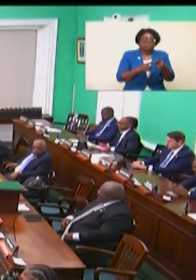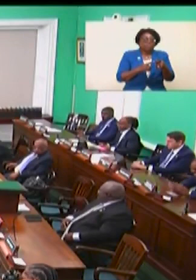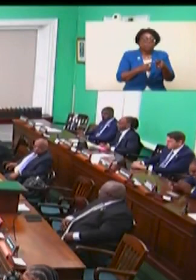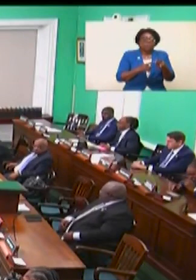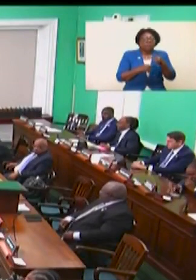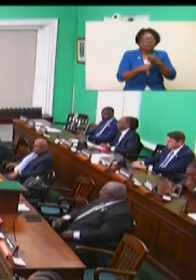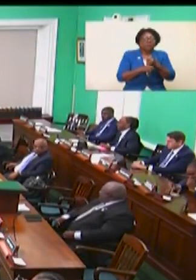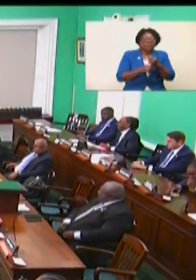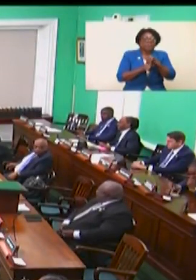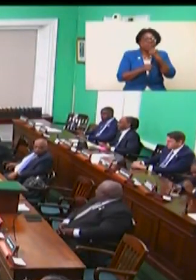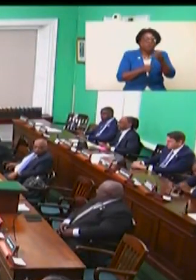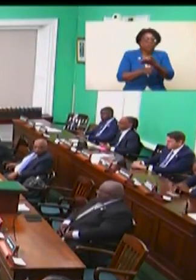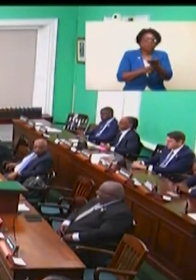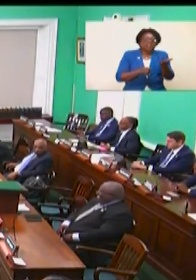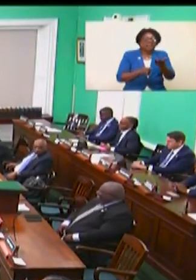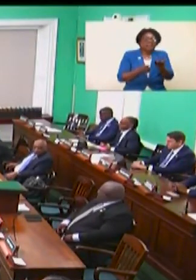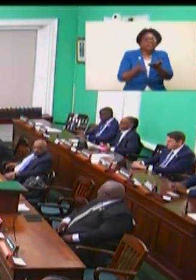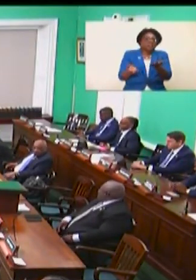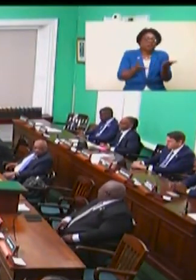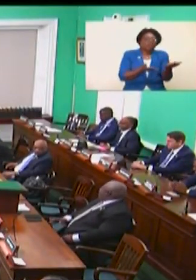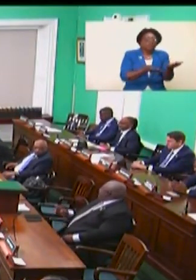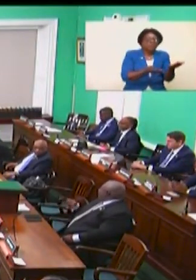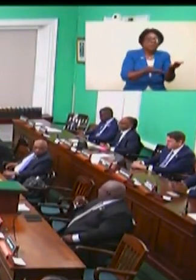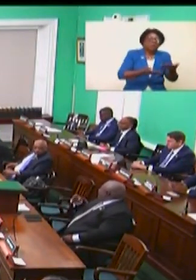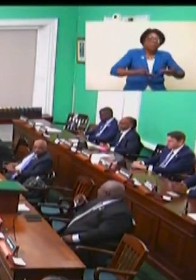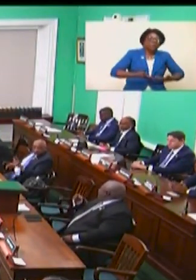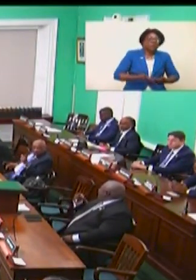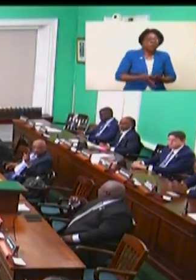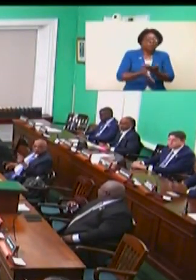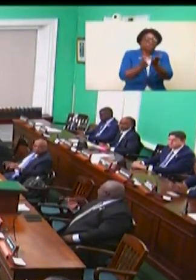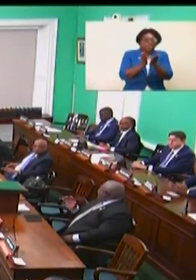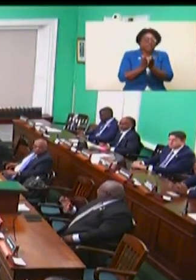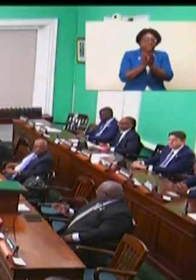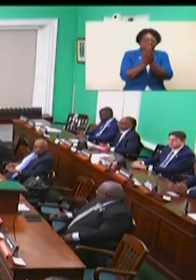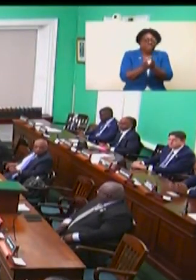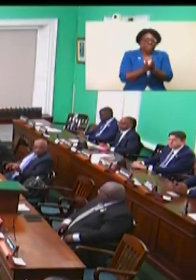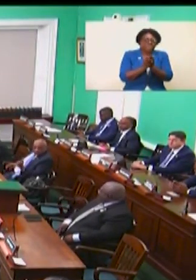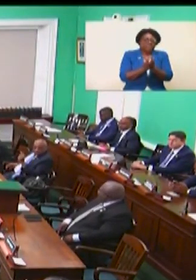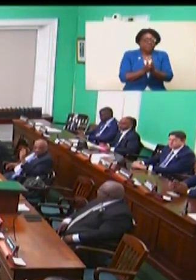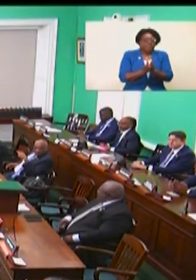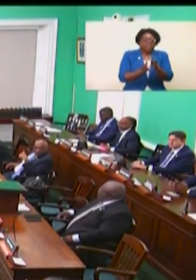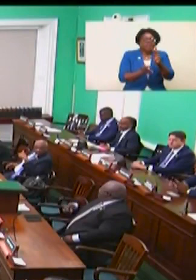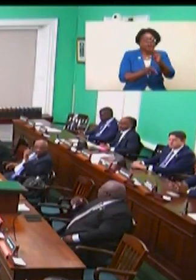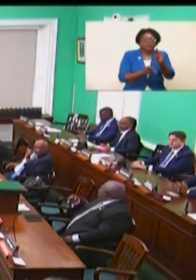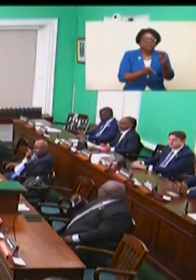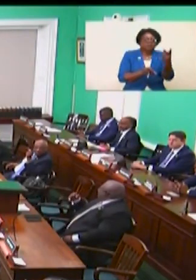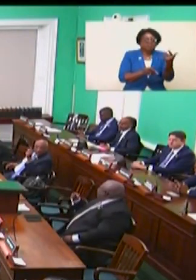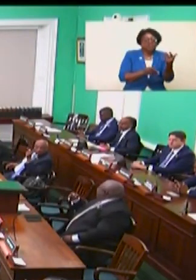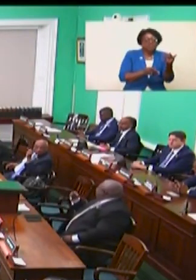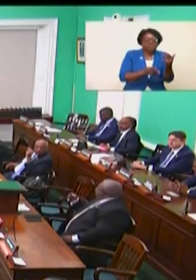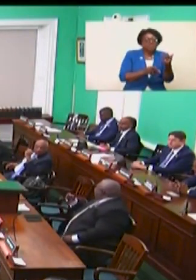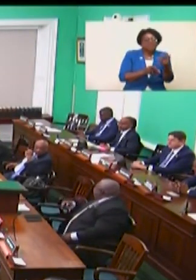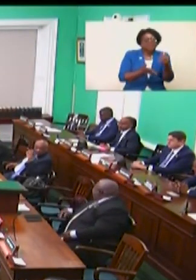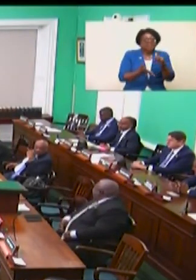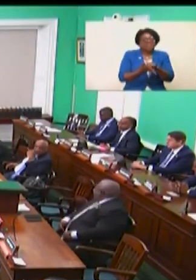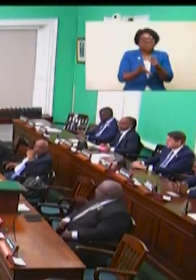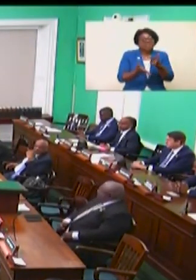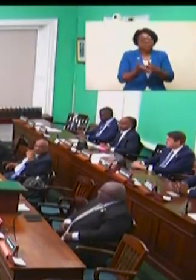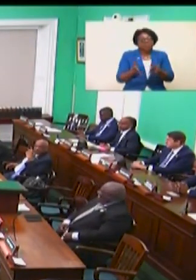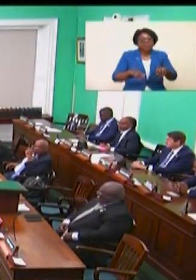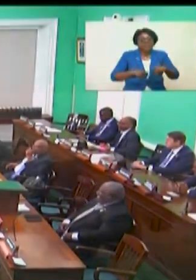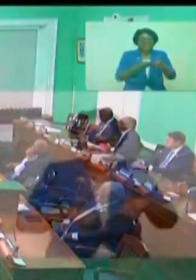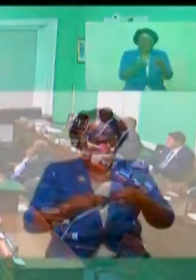ensure that there was a handover of the Durad Knowles. This is the Durad Knowles. Stings. This is what we gave the Defense Force. To the Durad